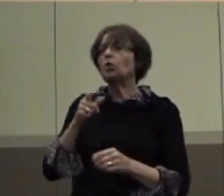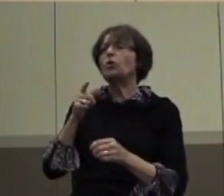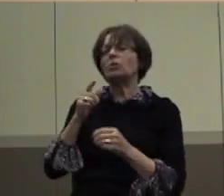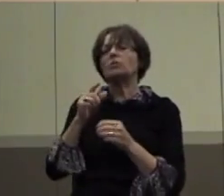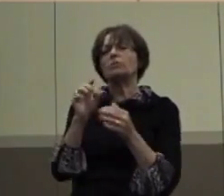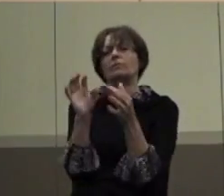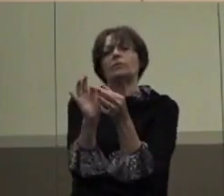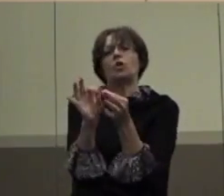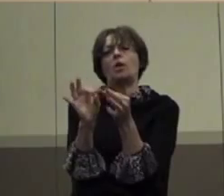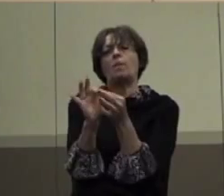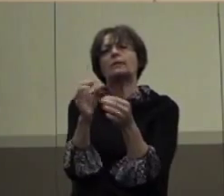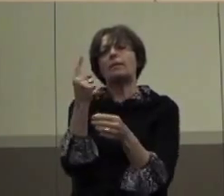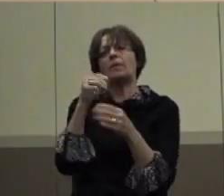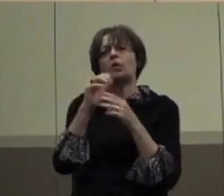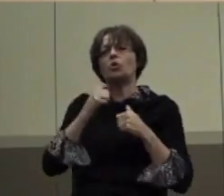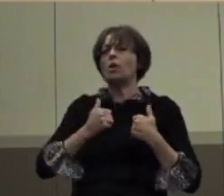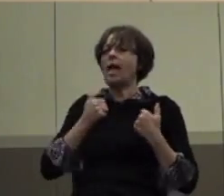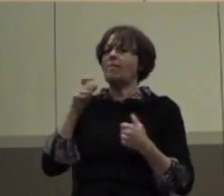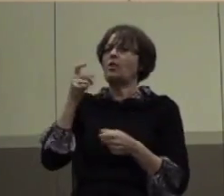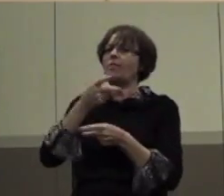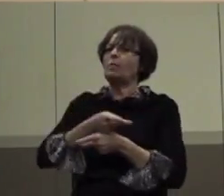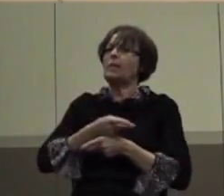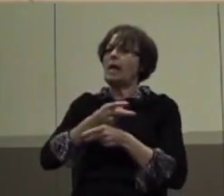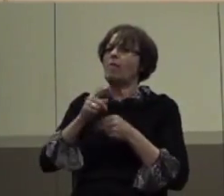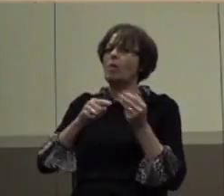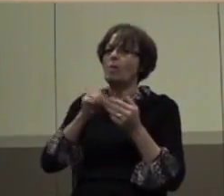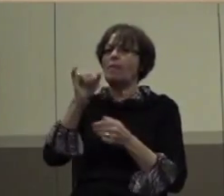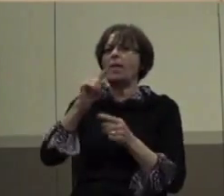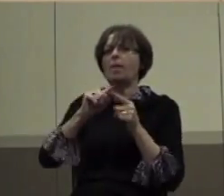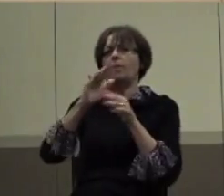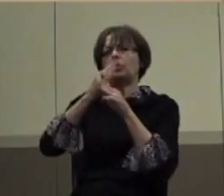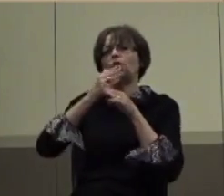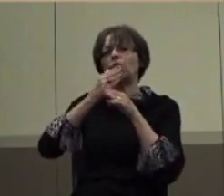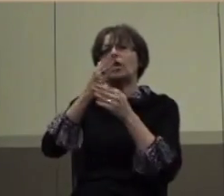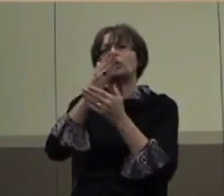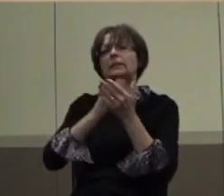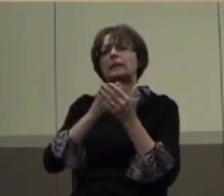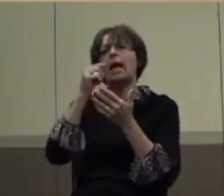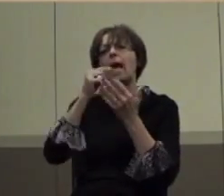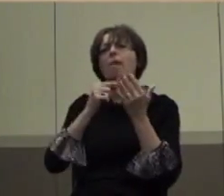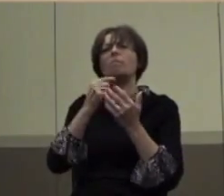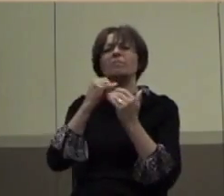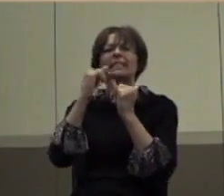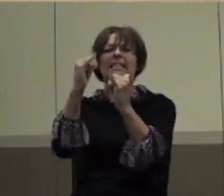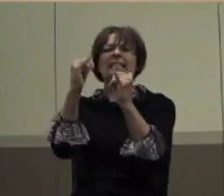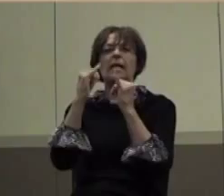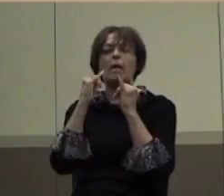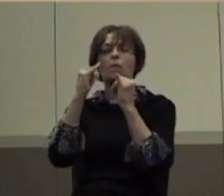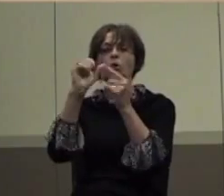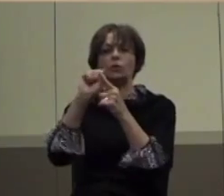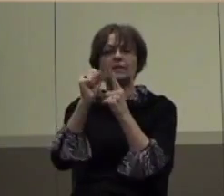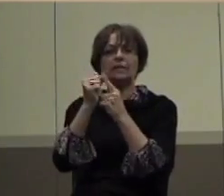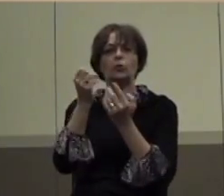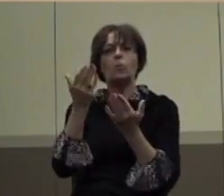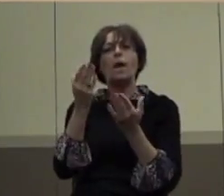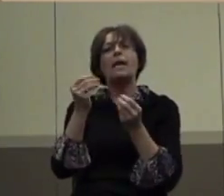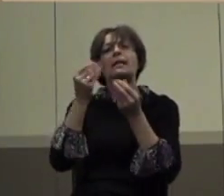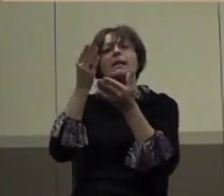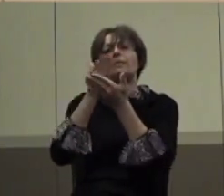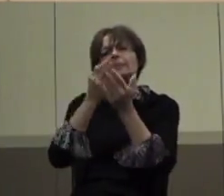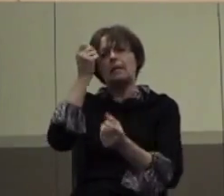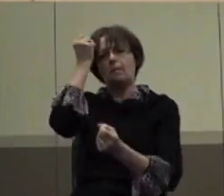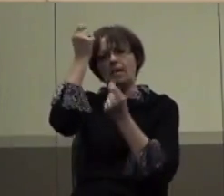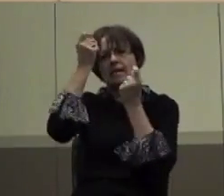about something that in your life. Now, you got to be careful about that, but being able to share some kind of a similar situation that might give some insight.